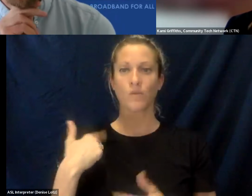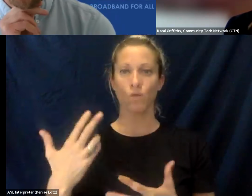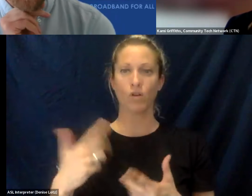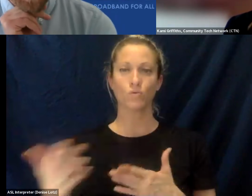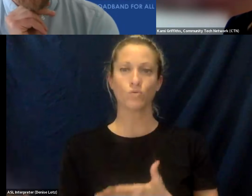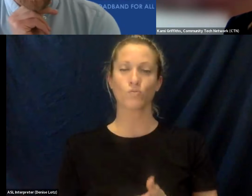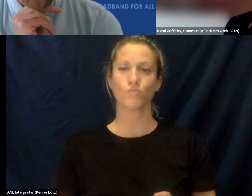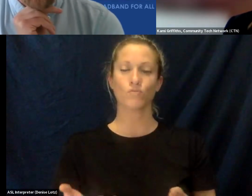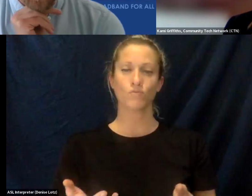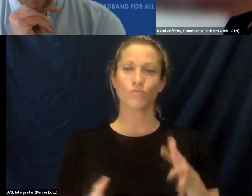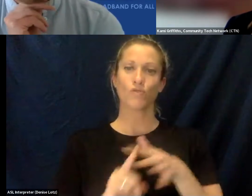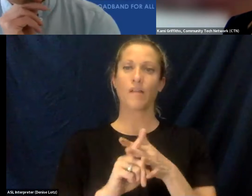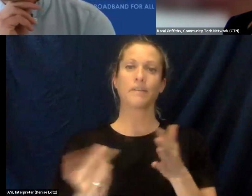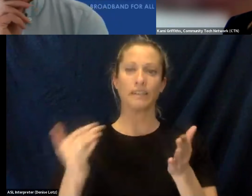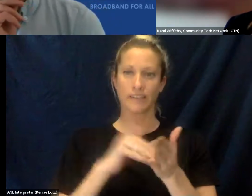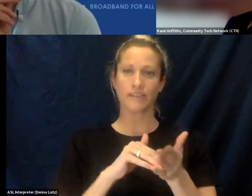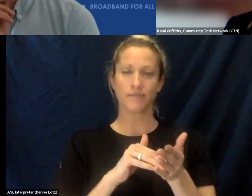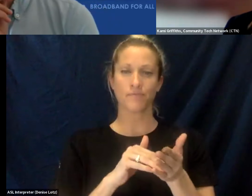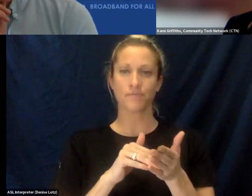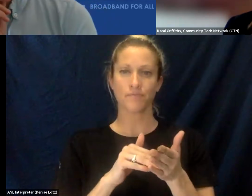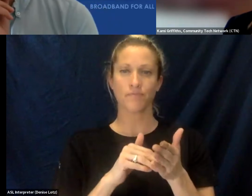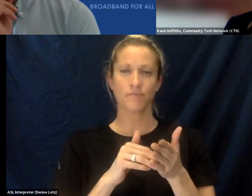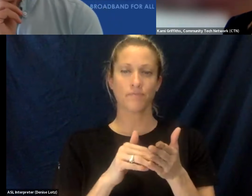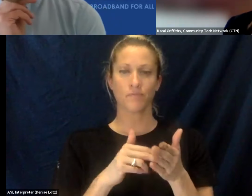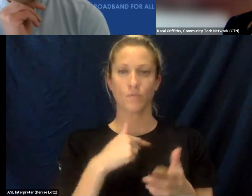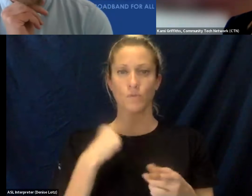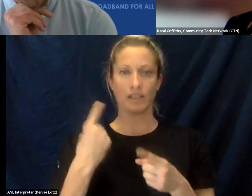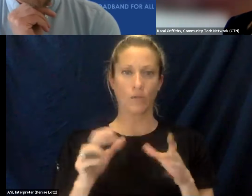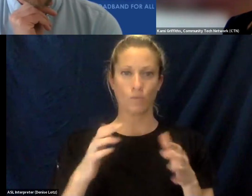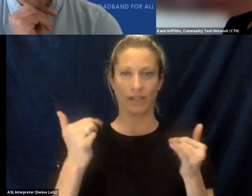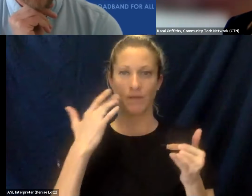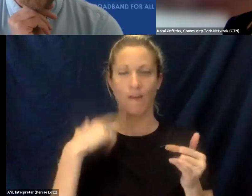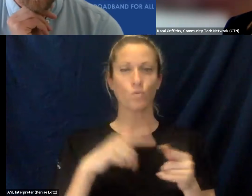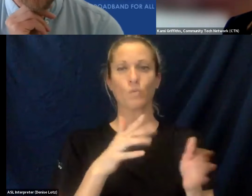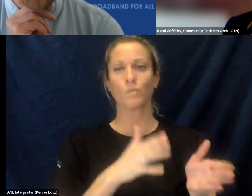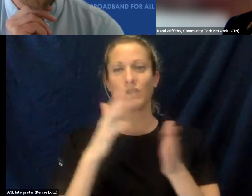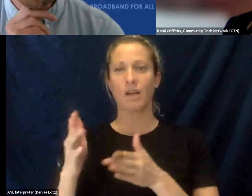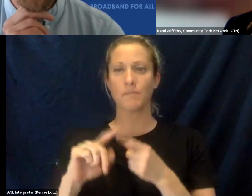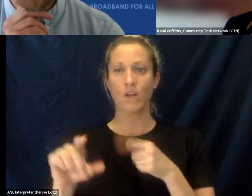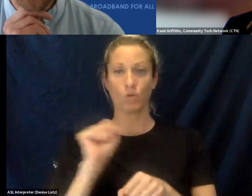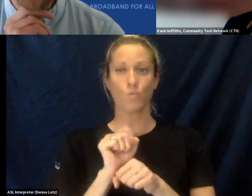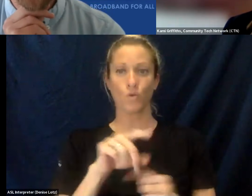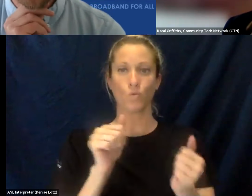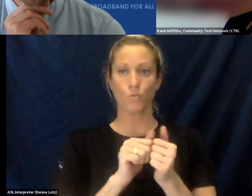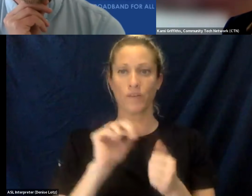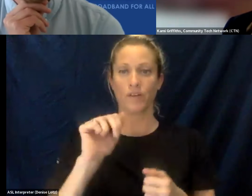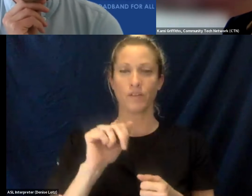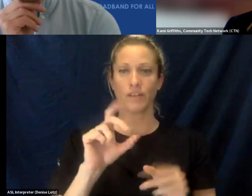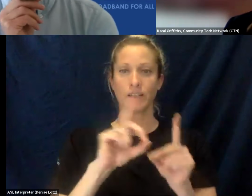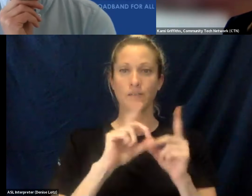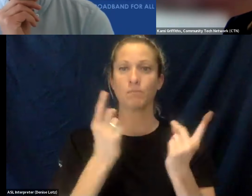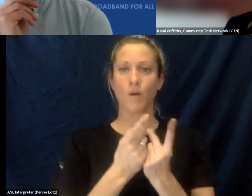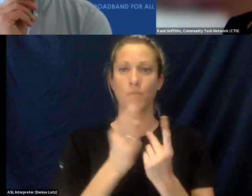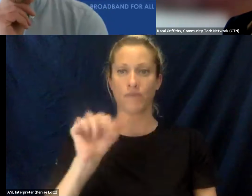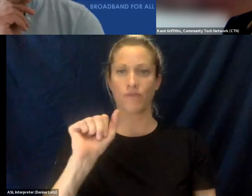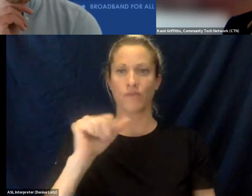back up with you, Cami, at some point, and we can't do it now because we're going to move on, but is the work that you're doing with the Department of Aging. Maybe